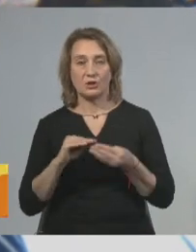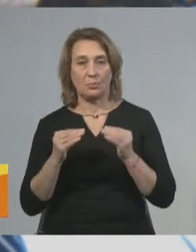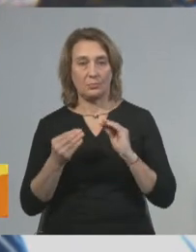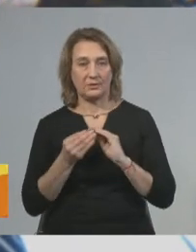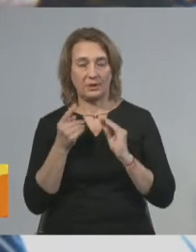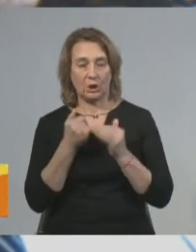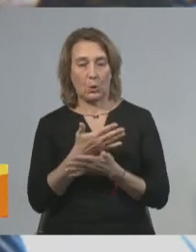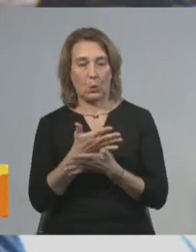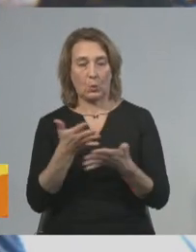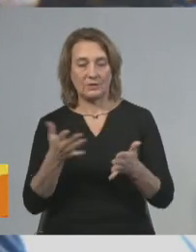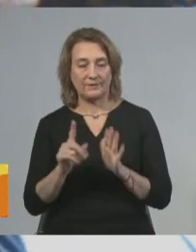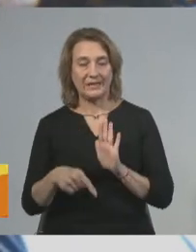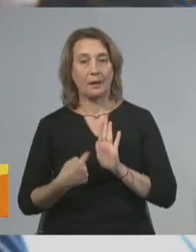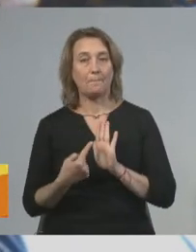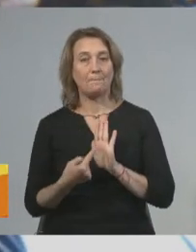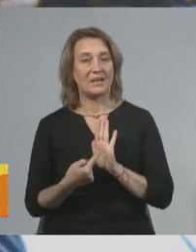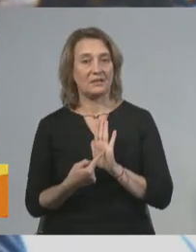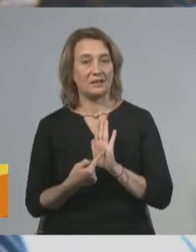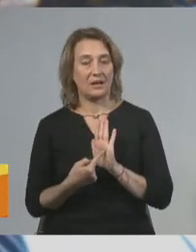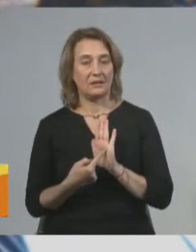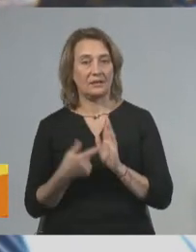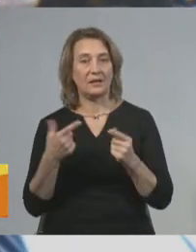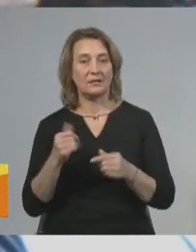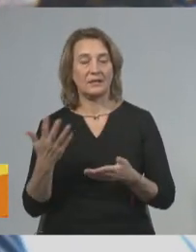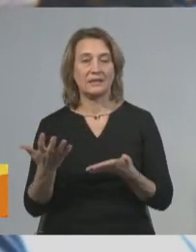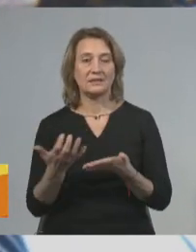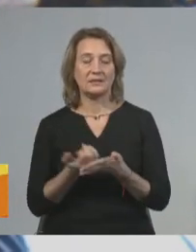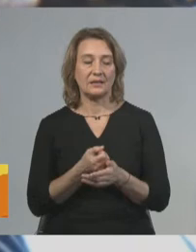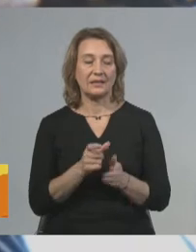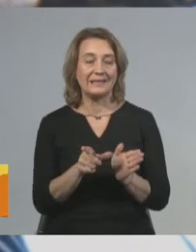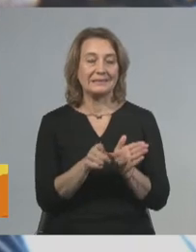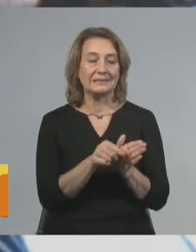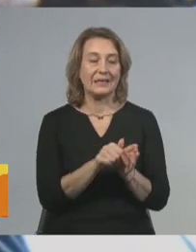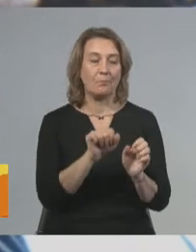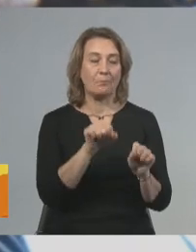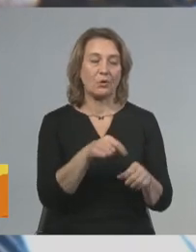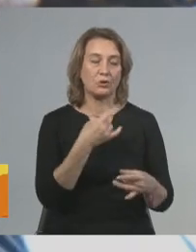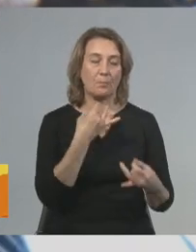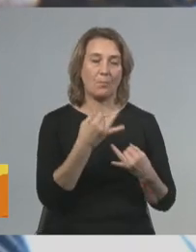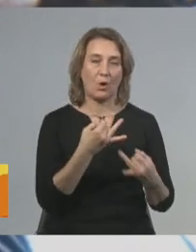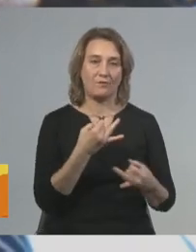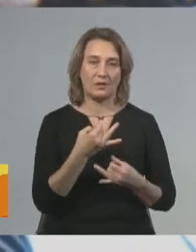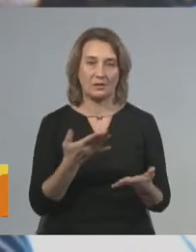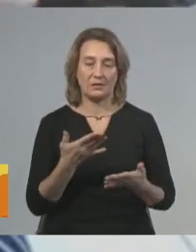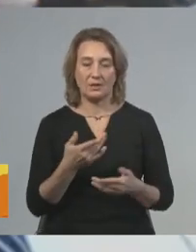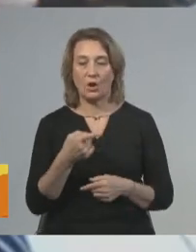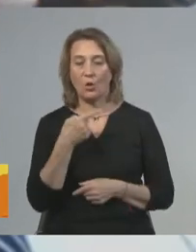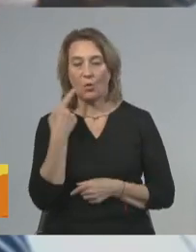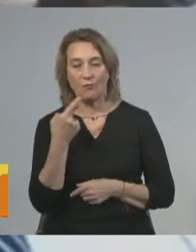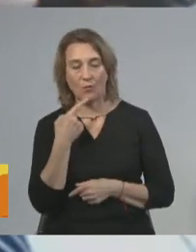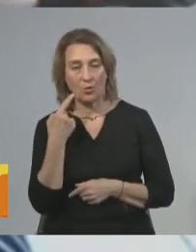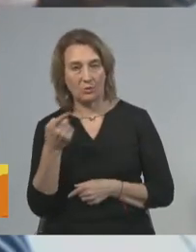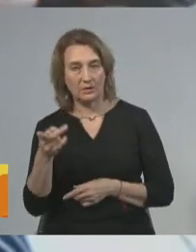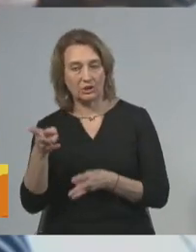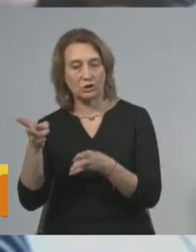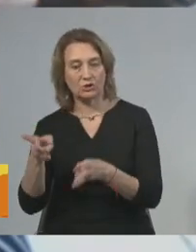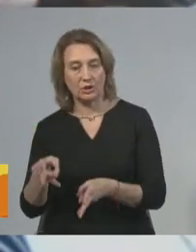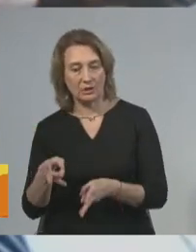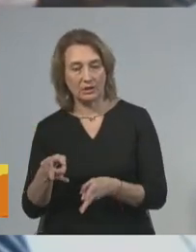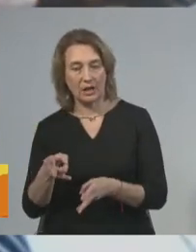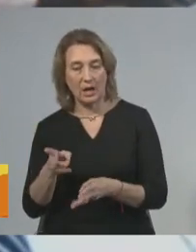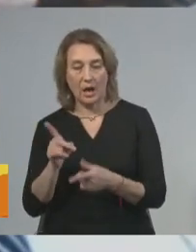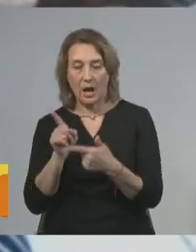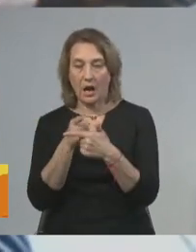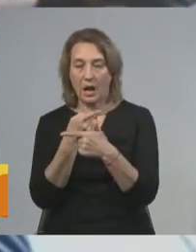finding someone to talk if the victim is the one who's talking um be sure that you uh be